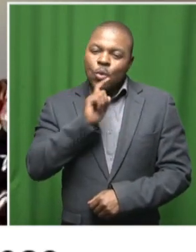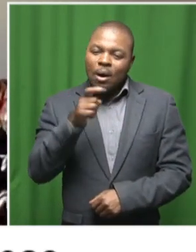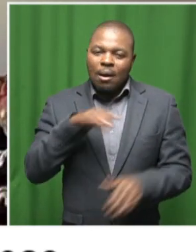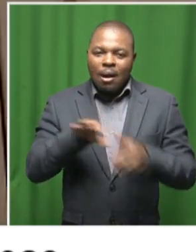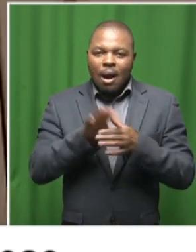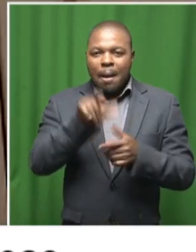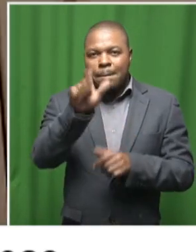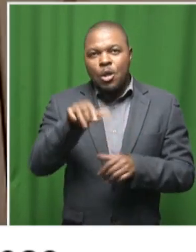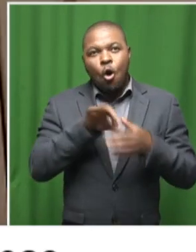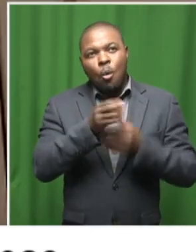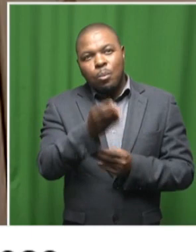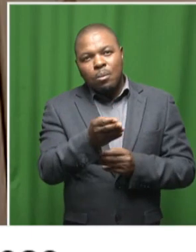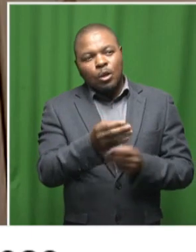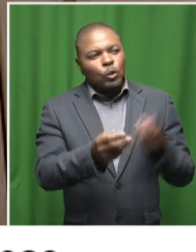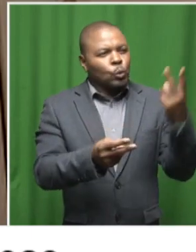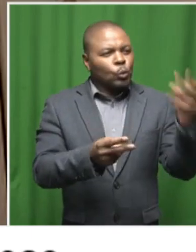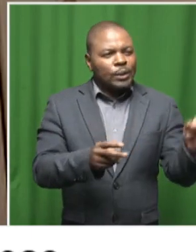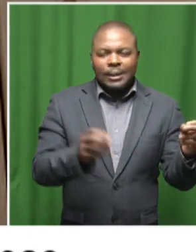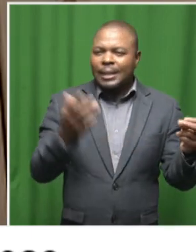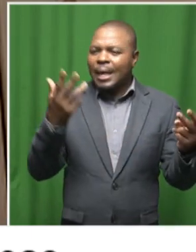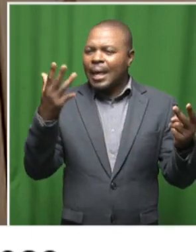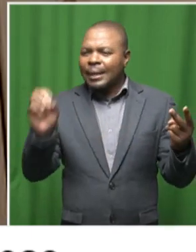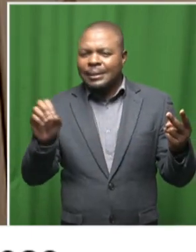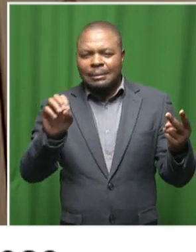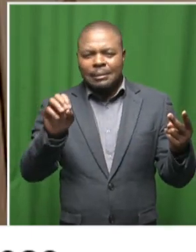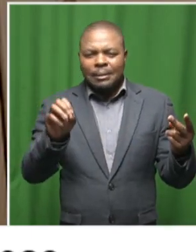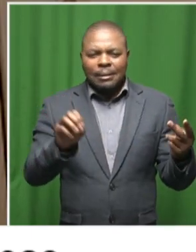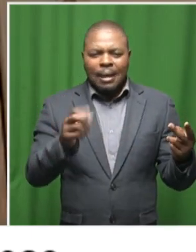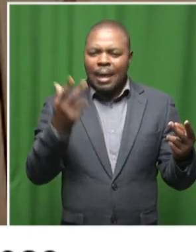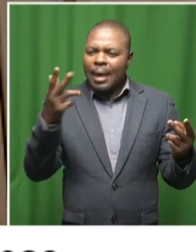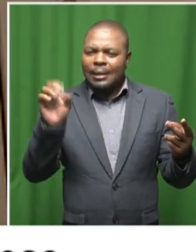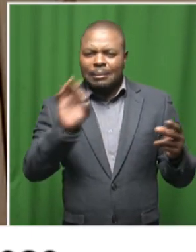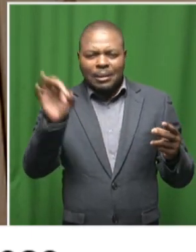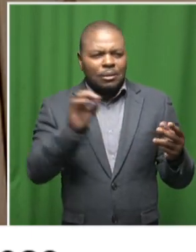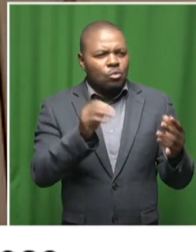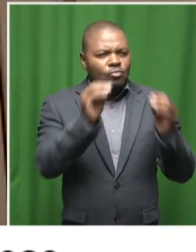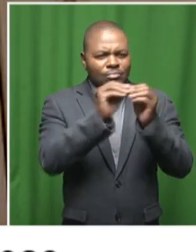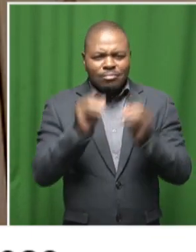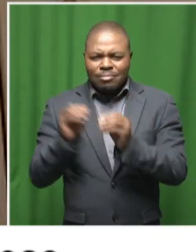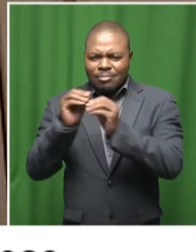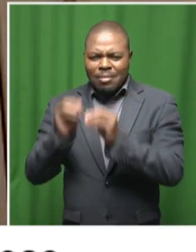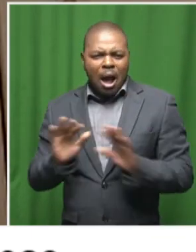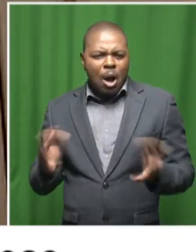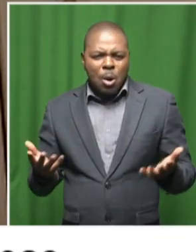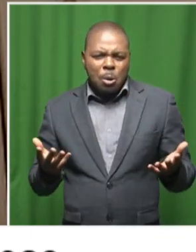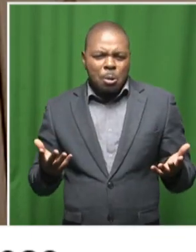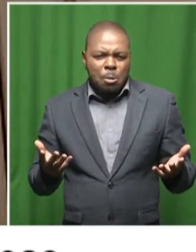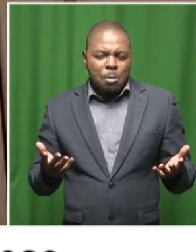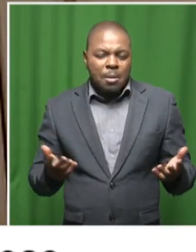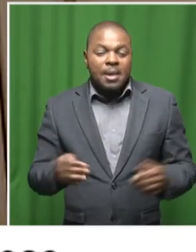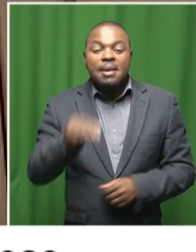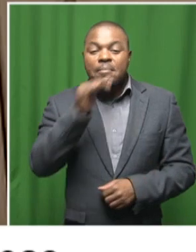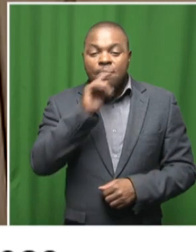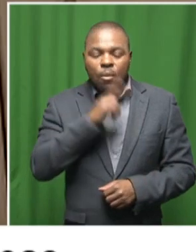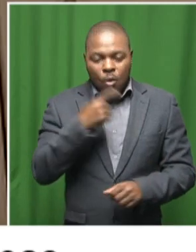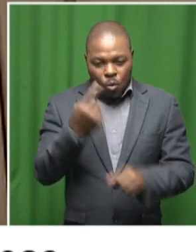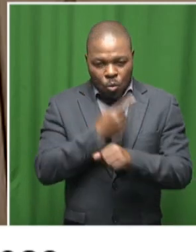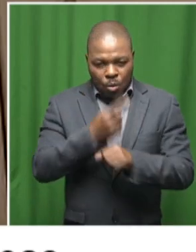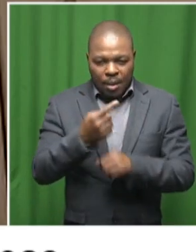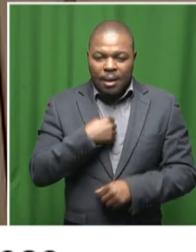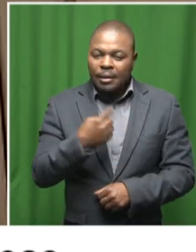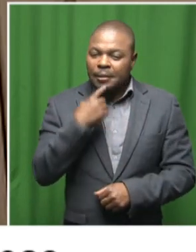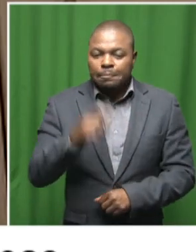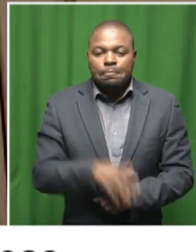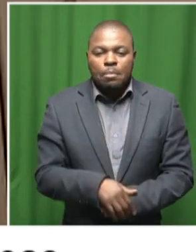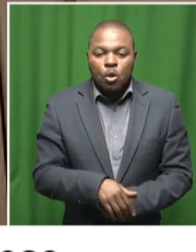at home, I mean, what is 20% and what is 80%? What does that mean? How do you calculate it, right? So what it means, I always say, is